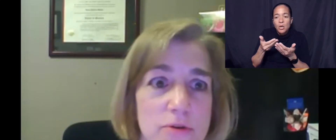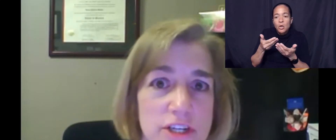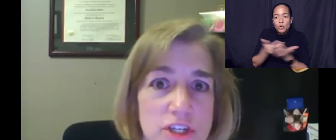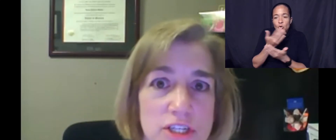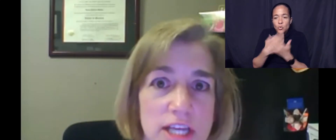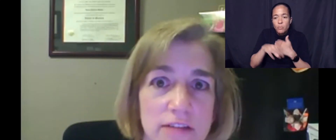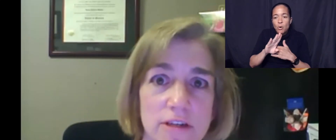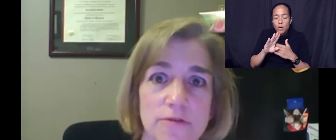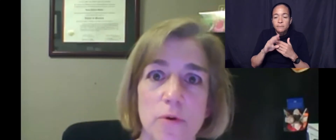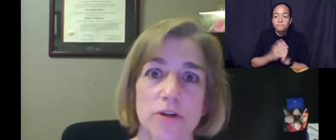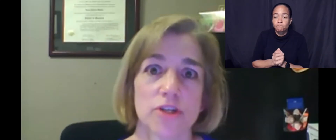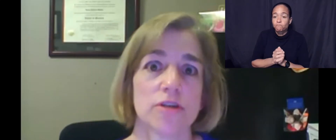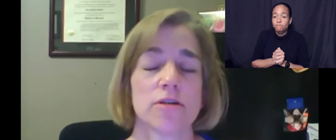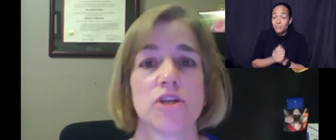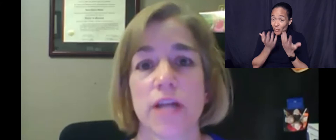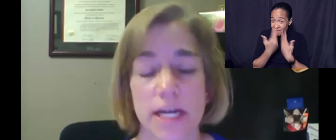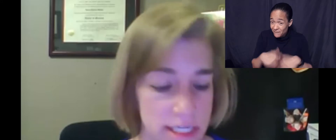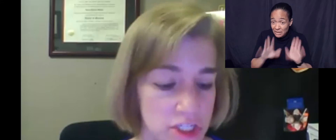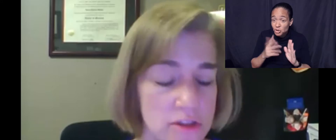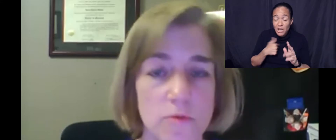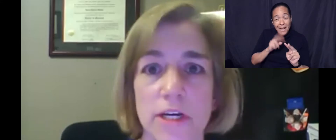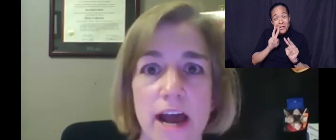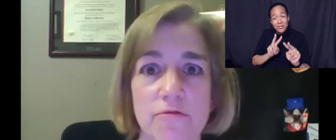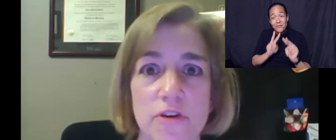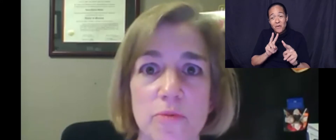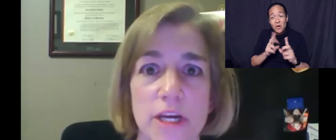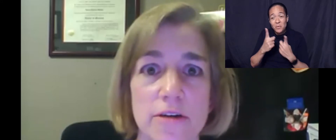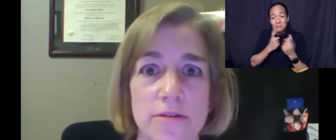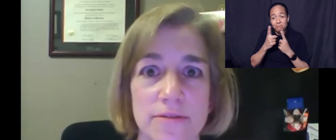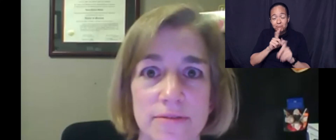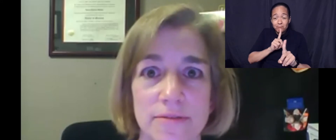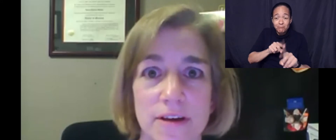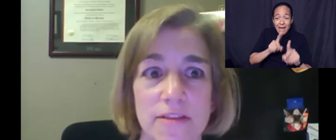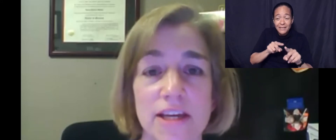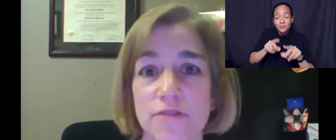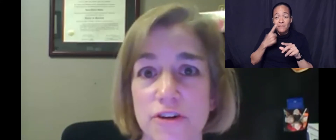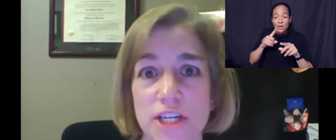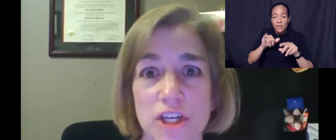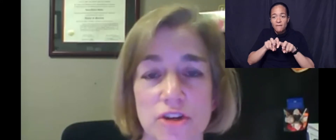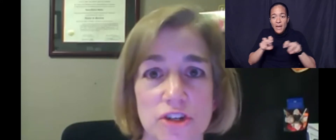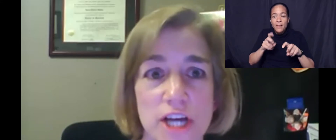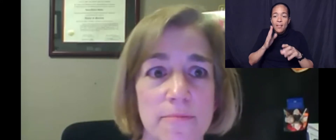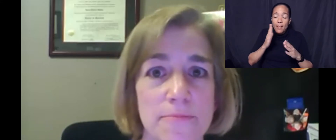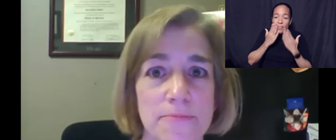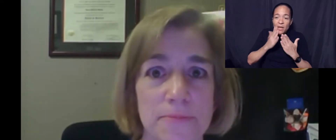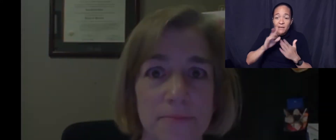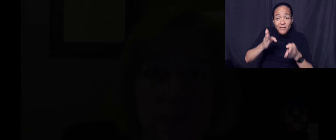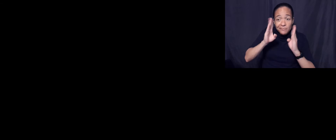any questions, and I look forward to the Q&A session that we're going to have with our panel. Thank you for your attention and your